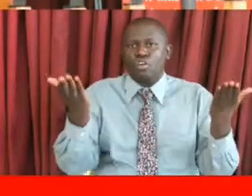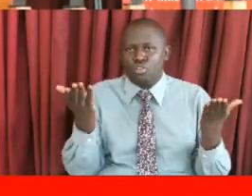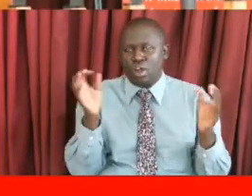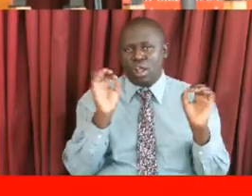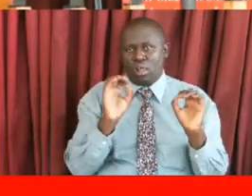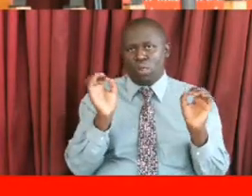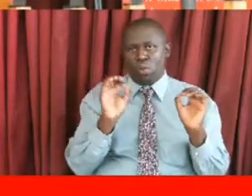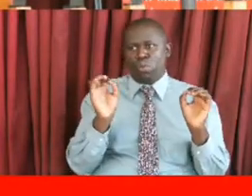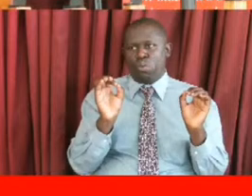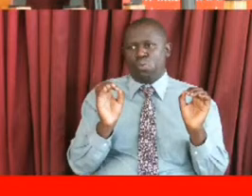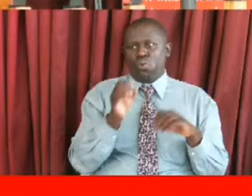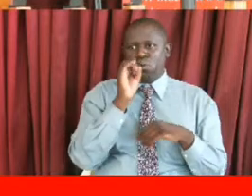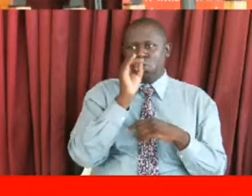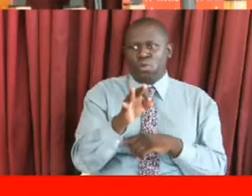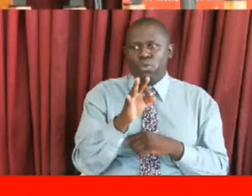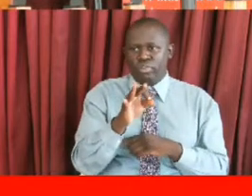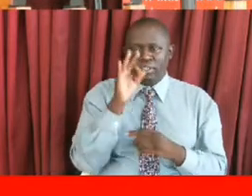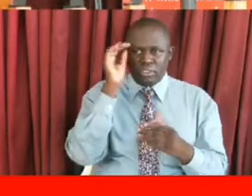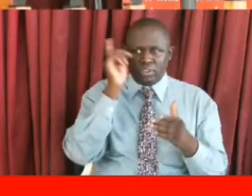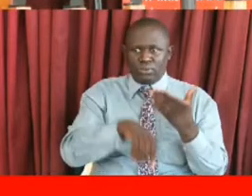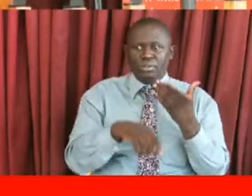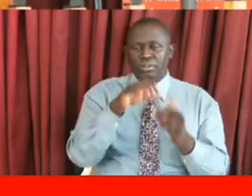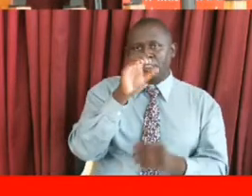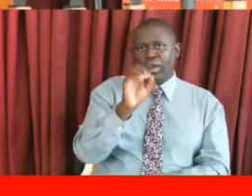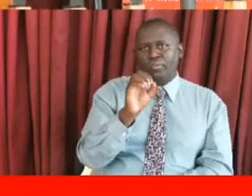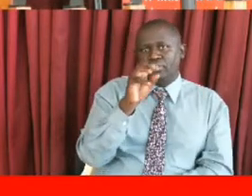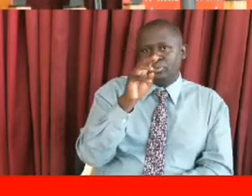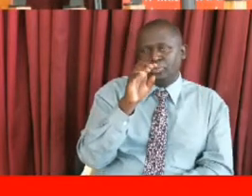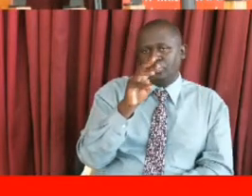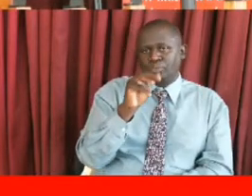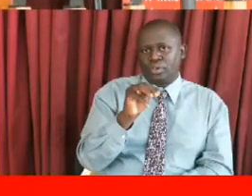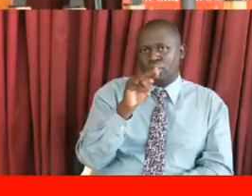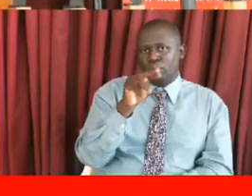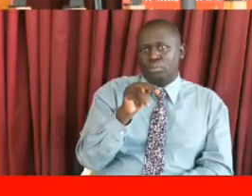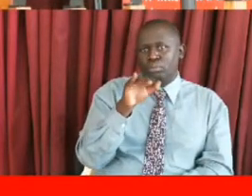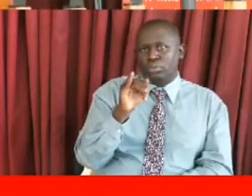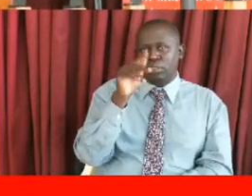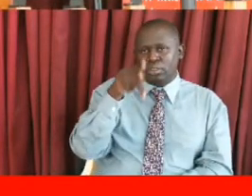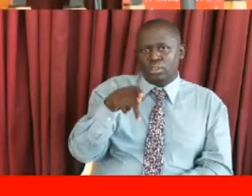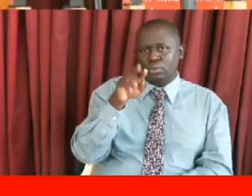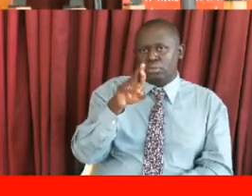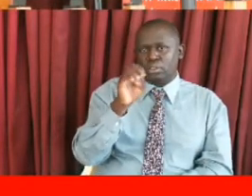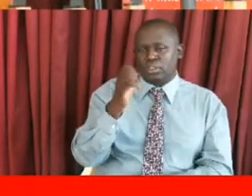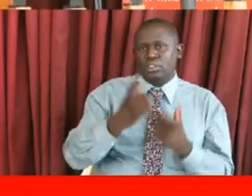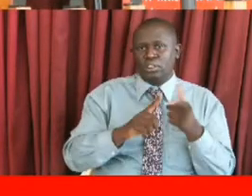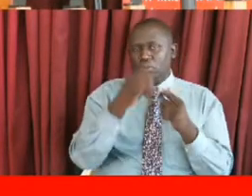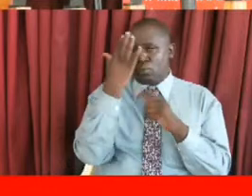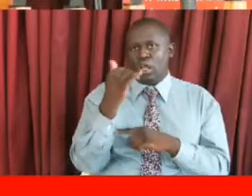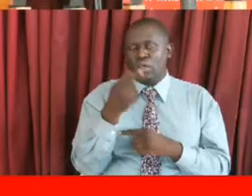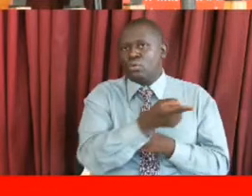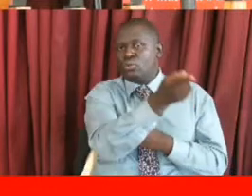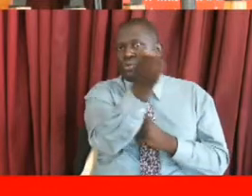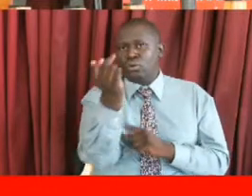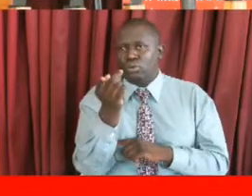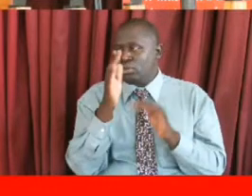om if he is omes why would you pray for the holy